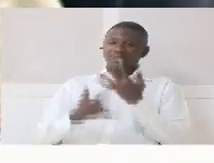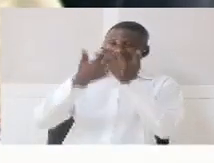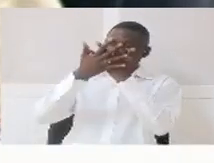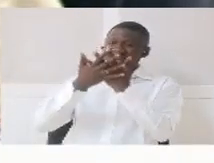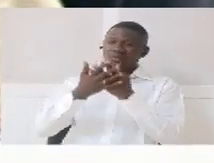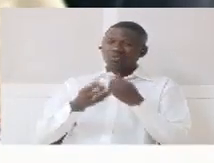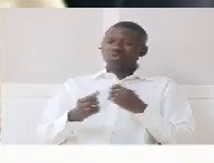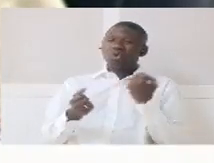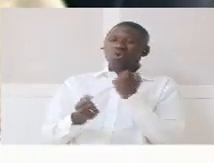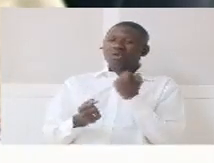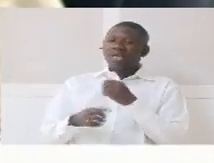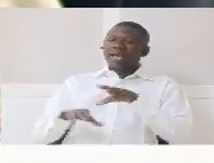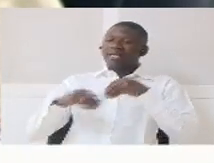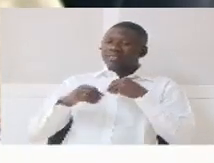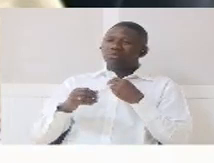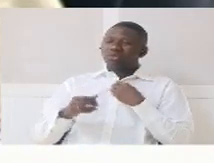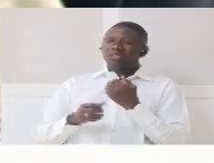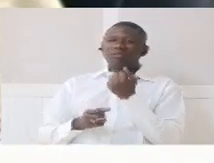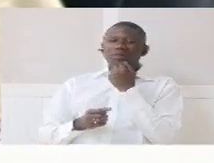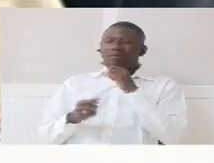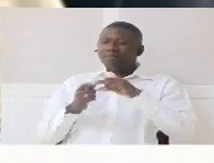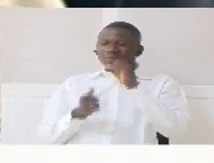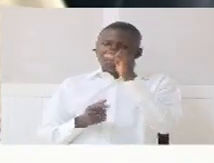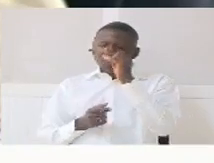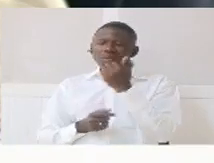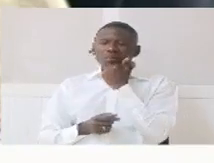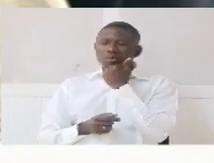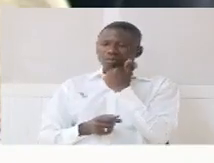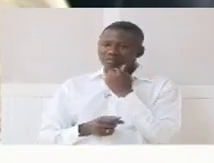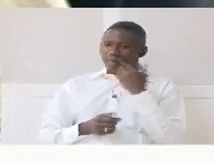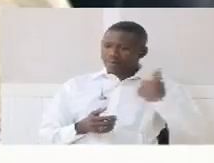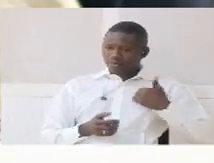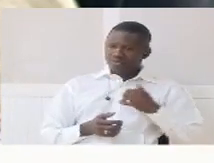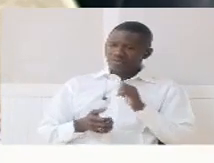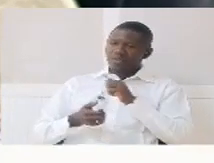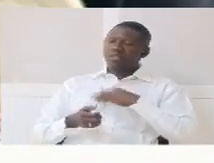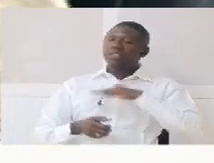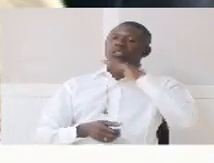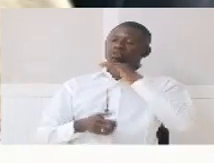If the cell contains double the amount, the number of people it's supposed to contain,